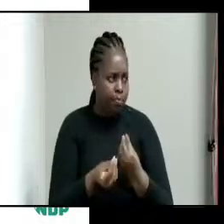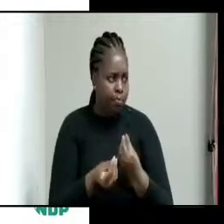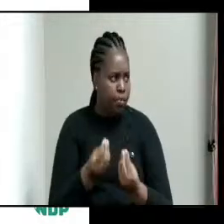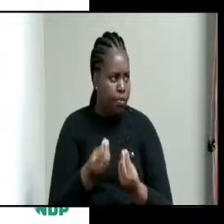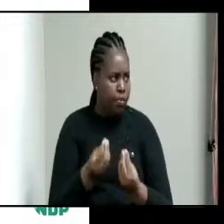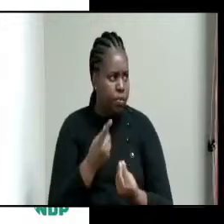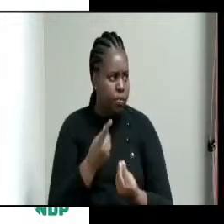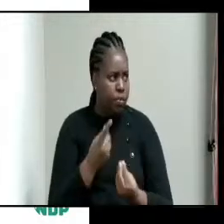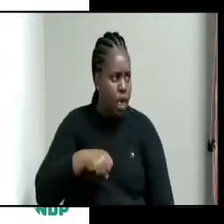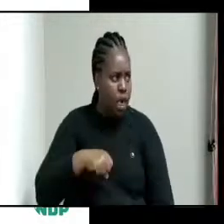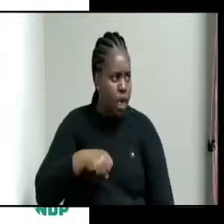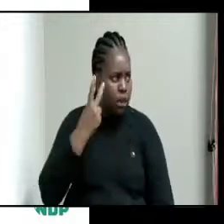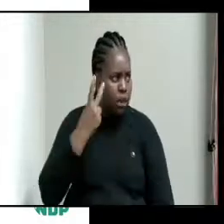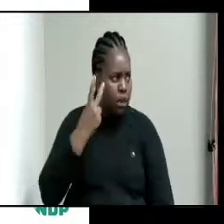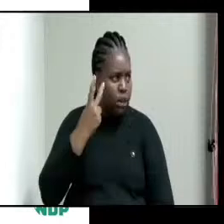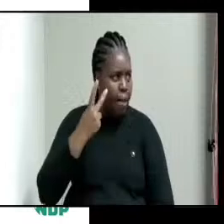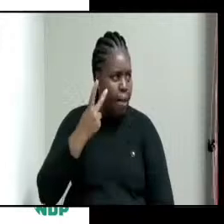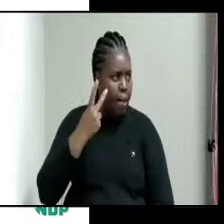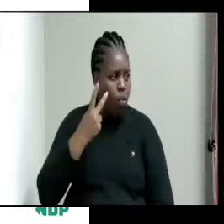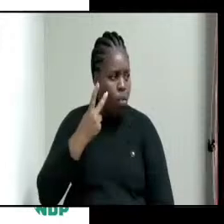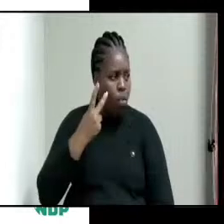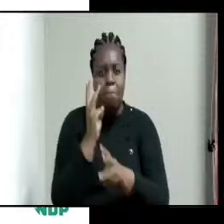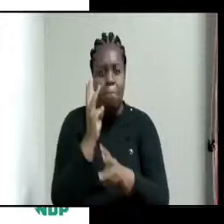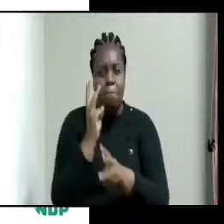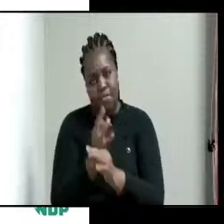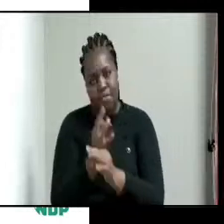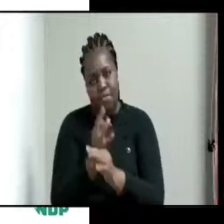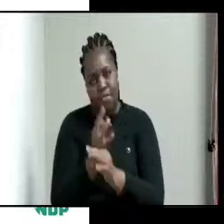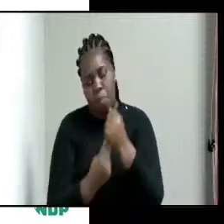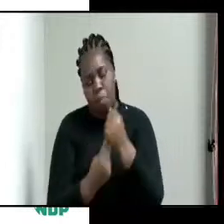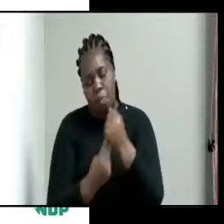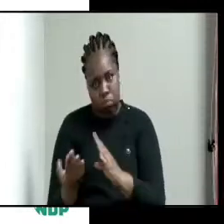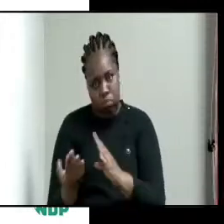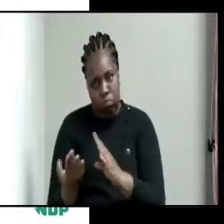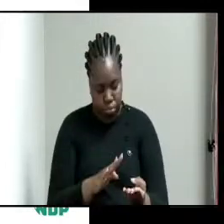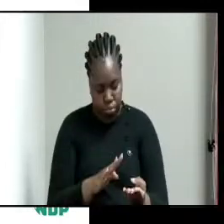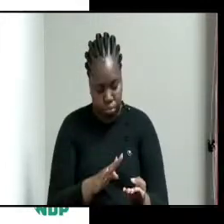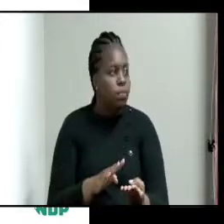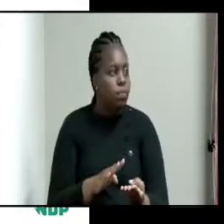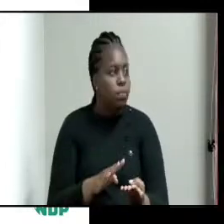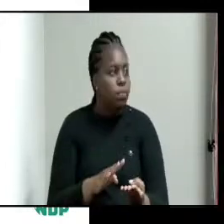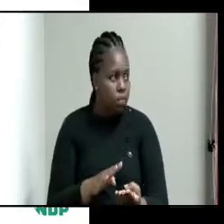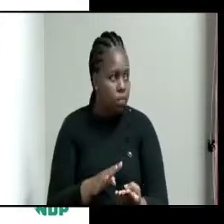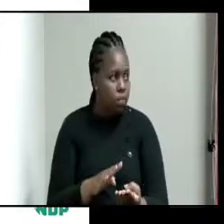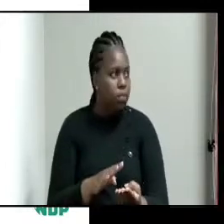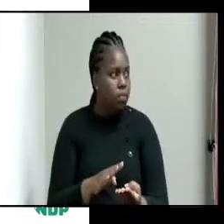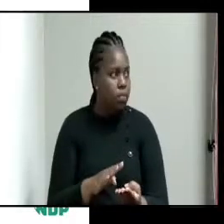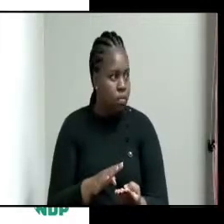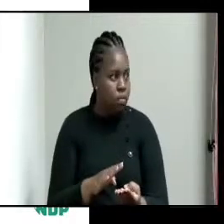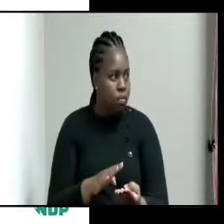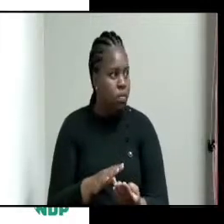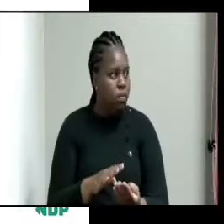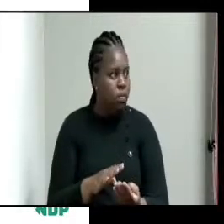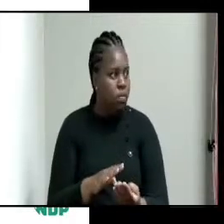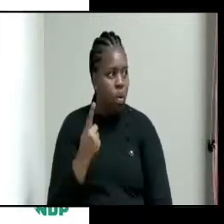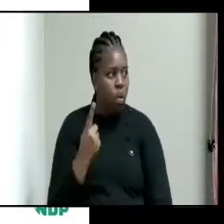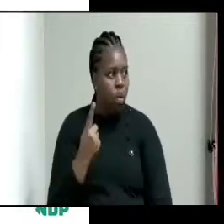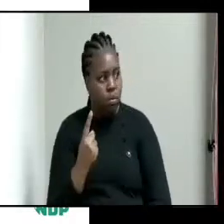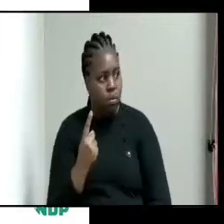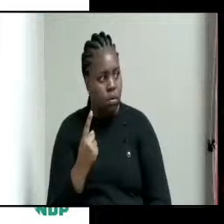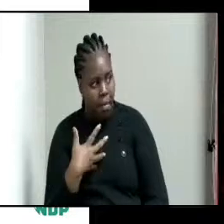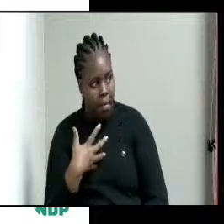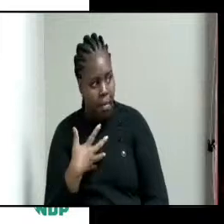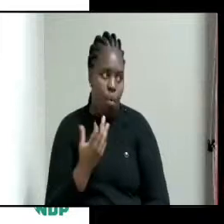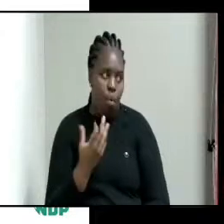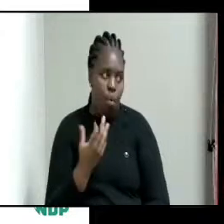children that are double offense, meaning mother and father not alive, and the single offense, either mother or father